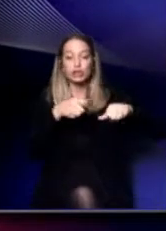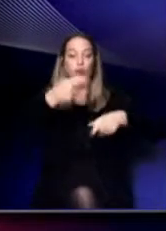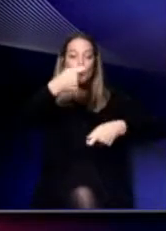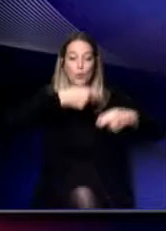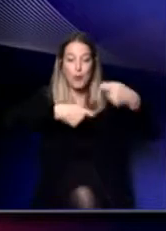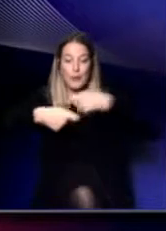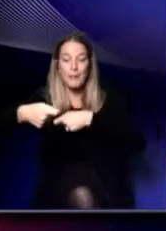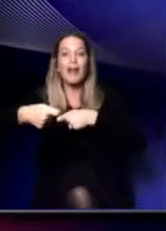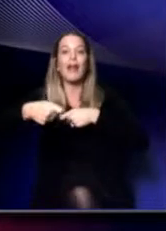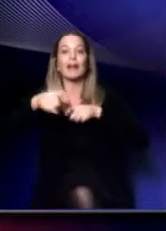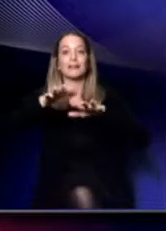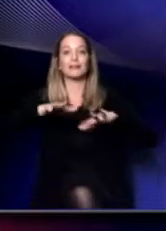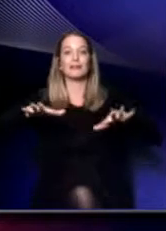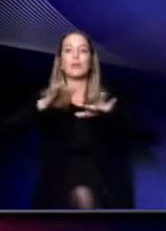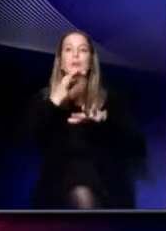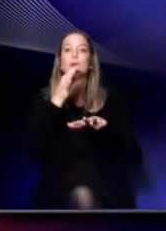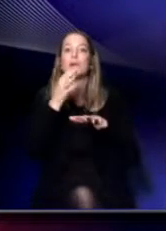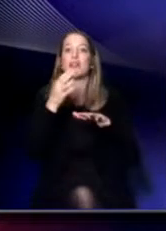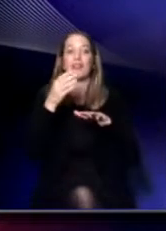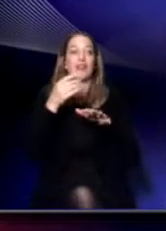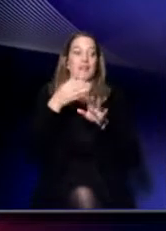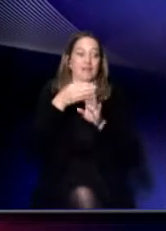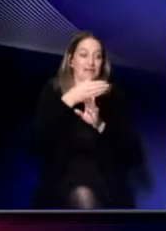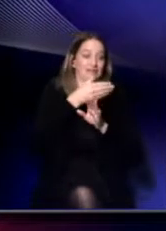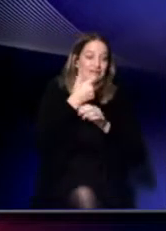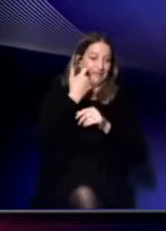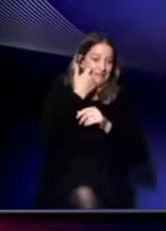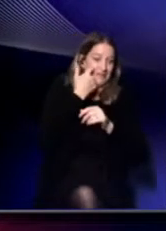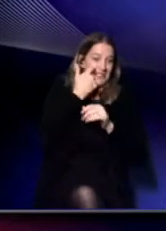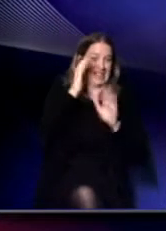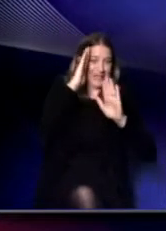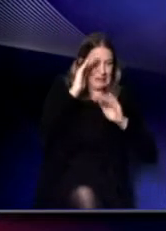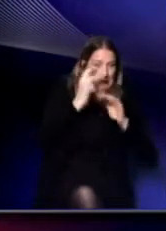from expected to be complete to complete.